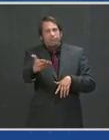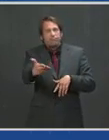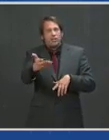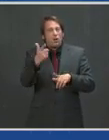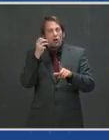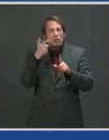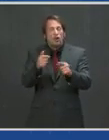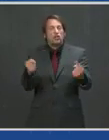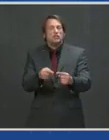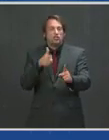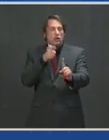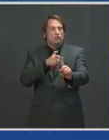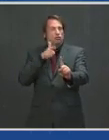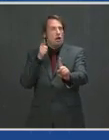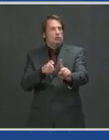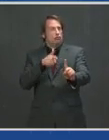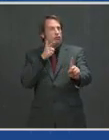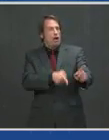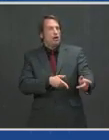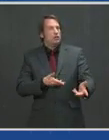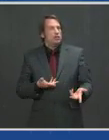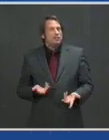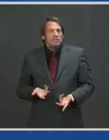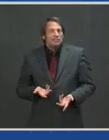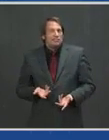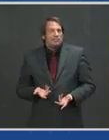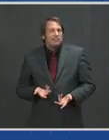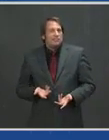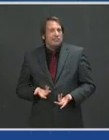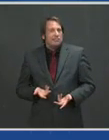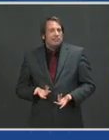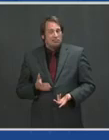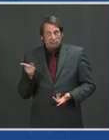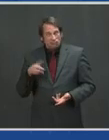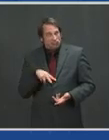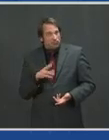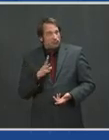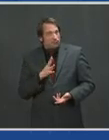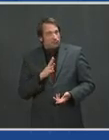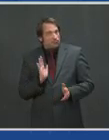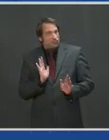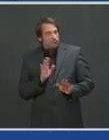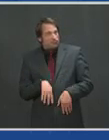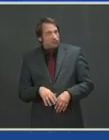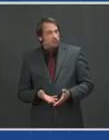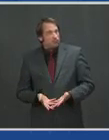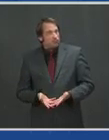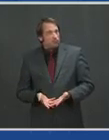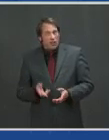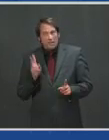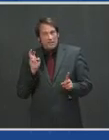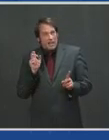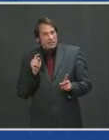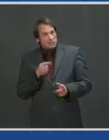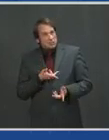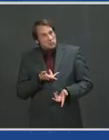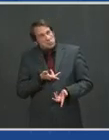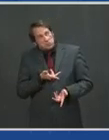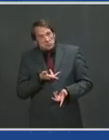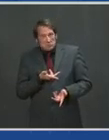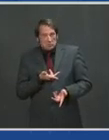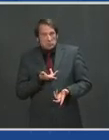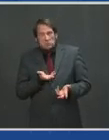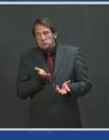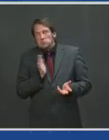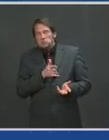Is it really your position, my friends, that our veterans don't deserve the most modern facilities that